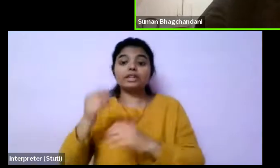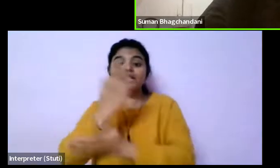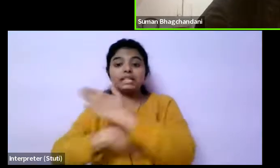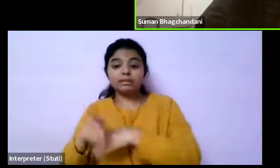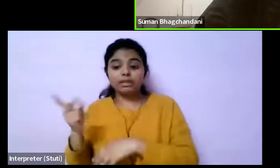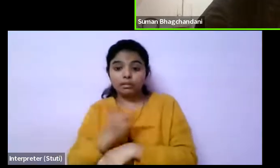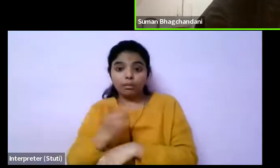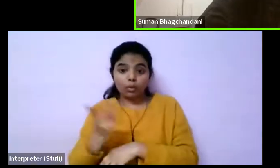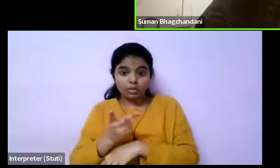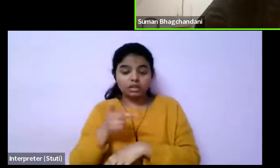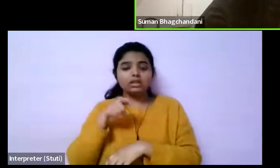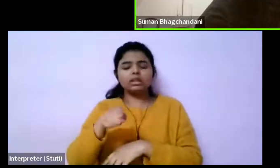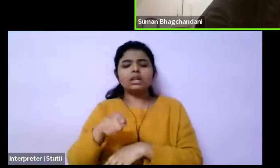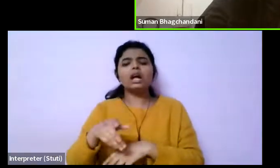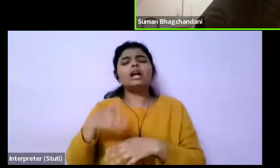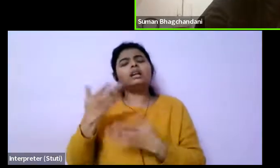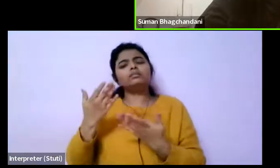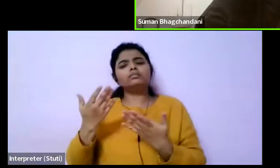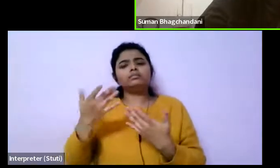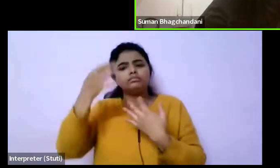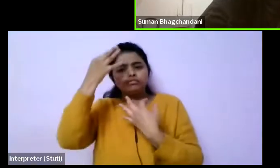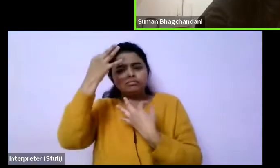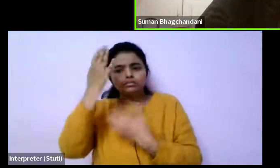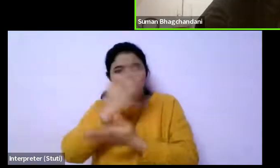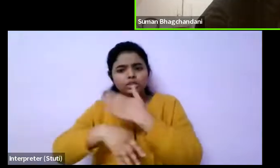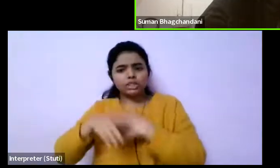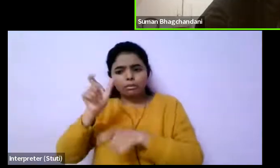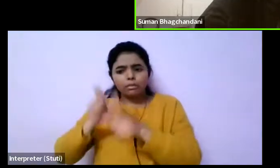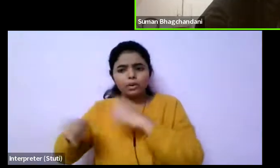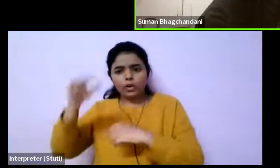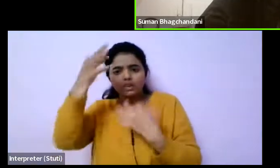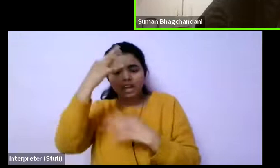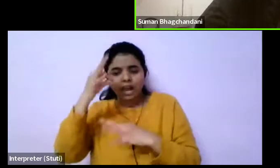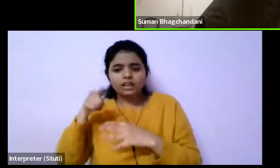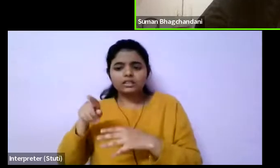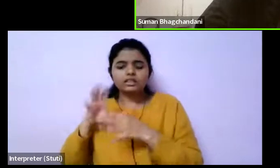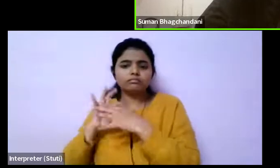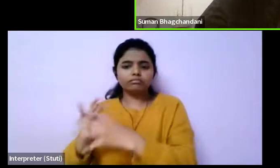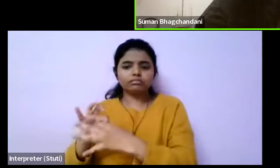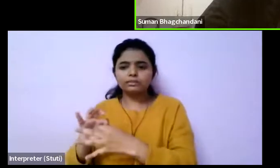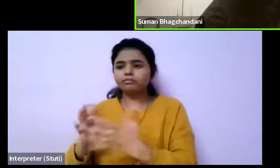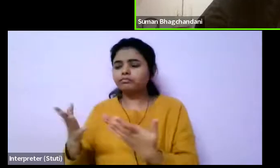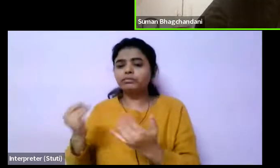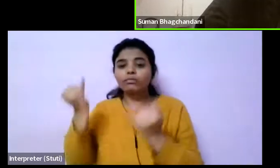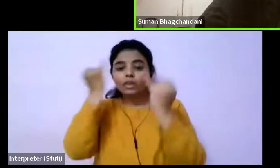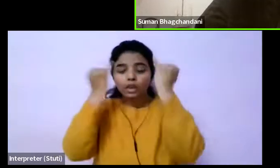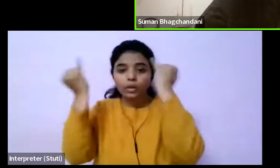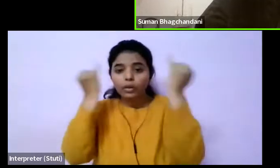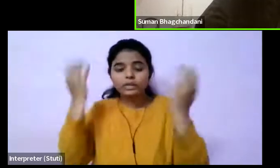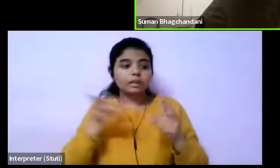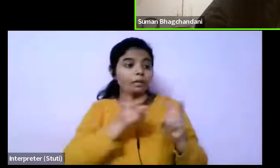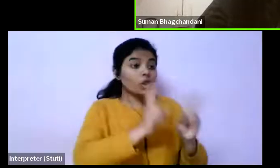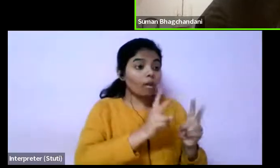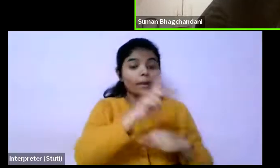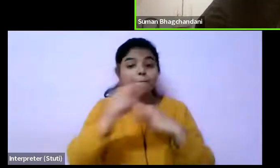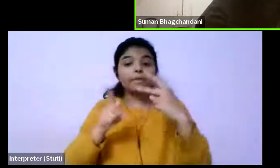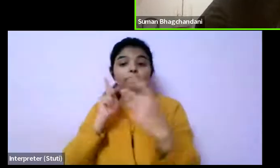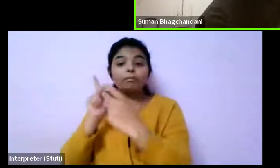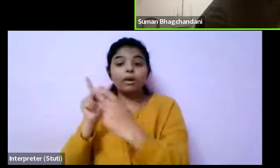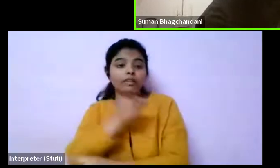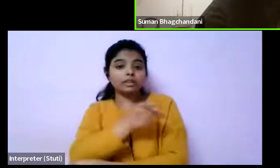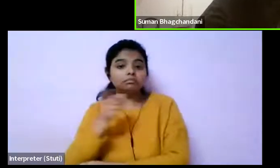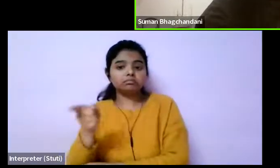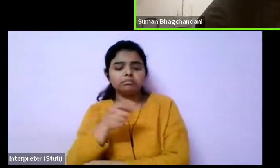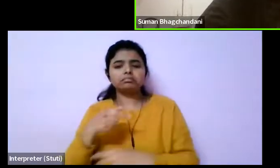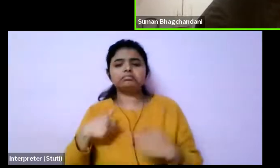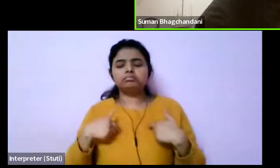of how often dancers with disability question the normative and also succumb to the collective idea of normal and perfect is something that